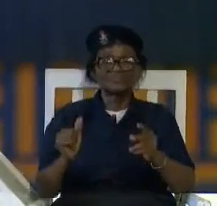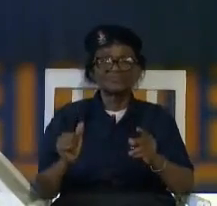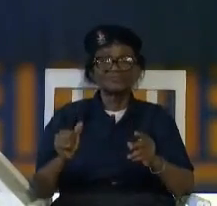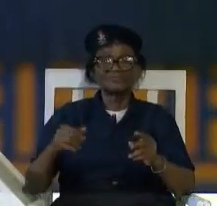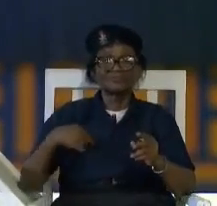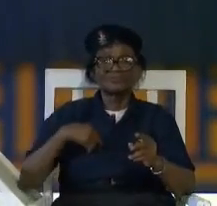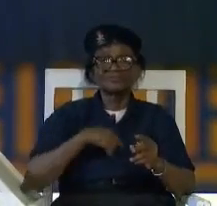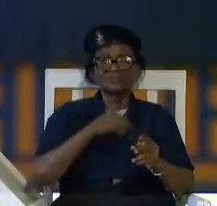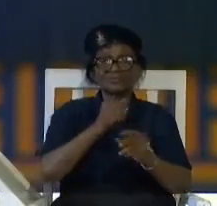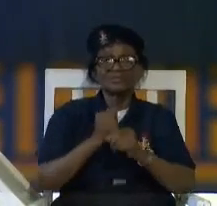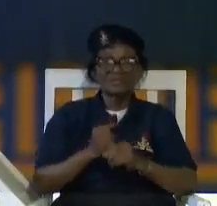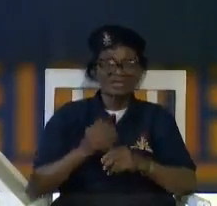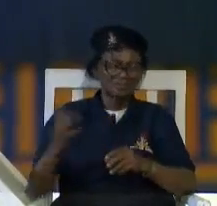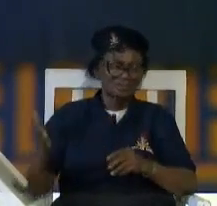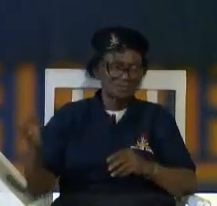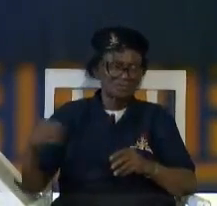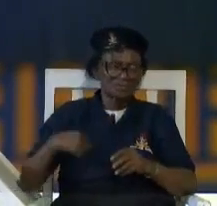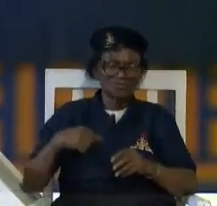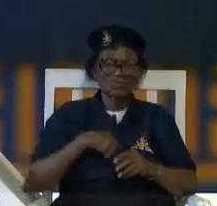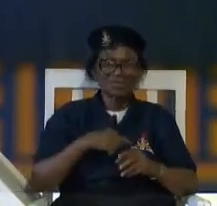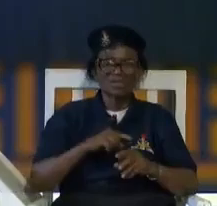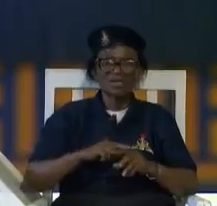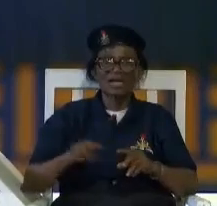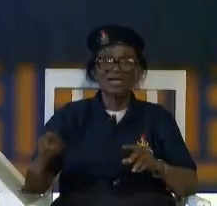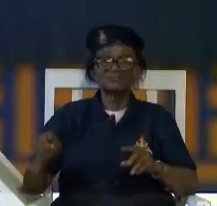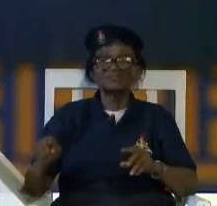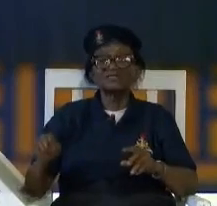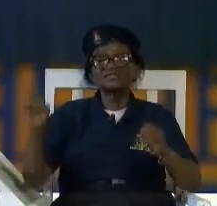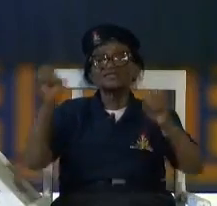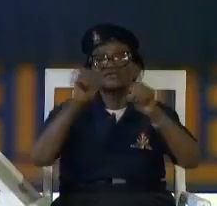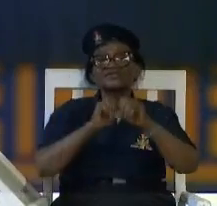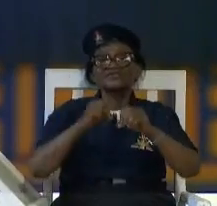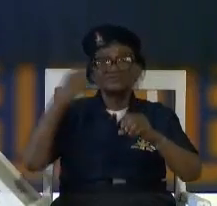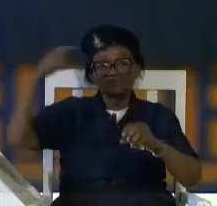we get things we can't even dream possible.